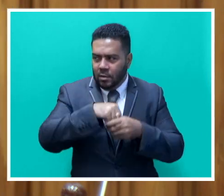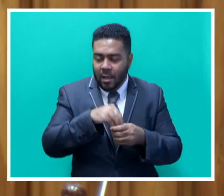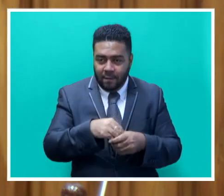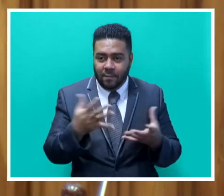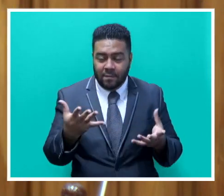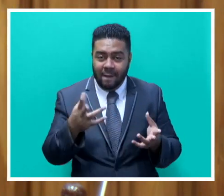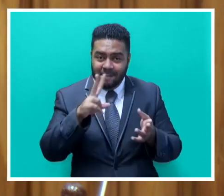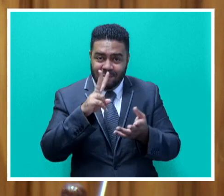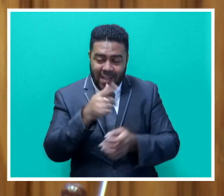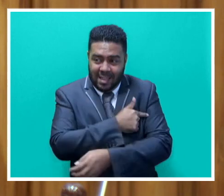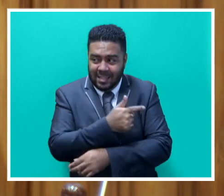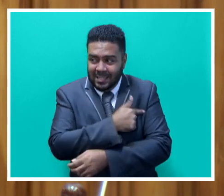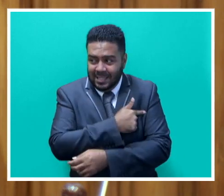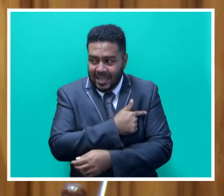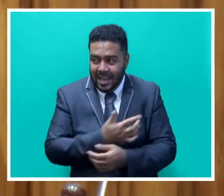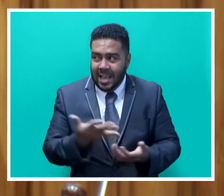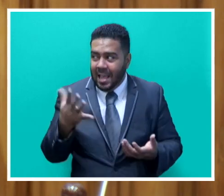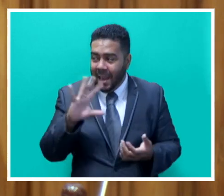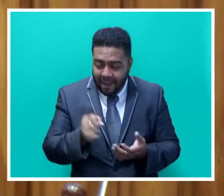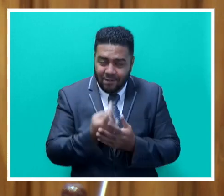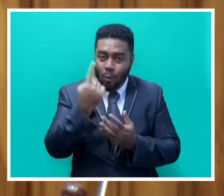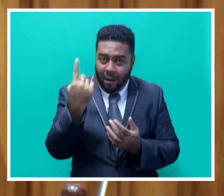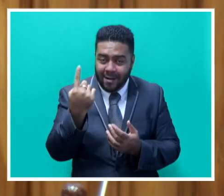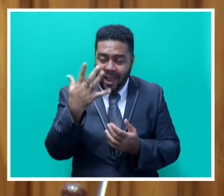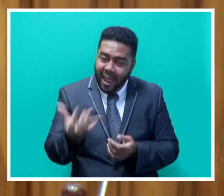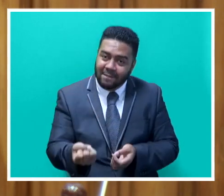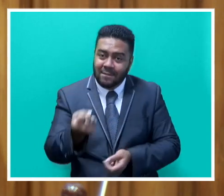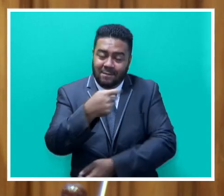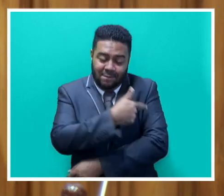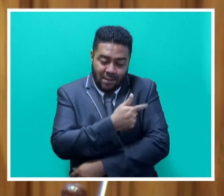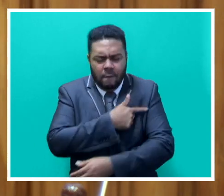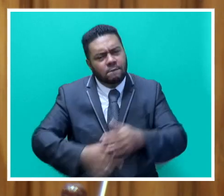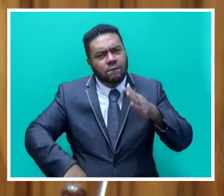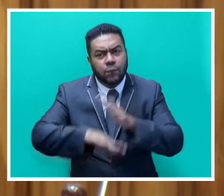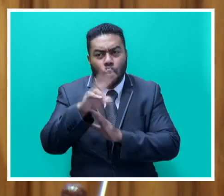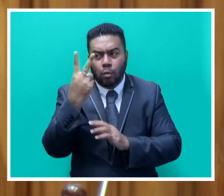possible vaccination, and everyone has been vaccinated fully